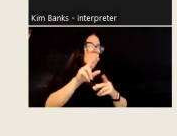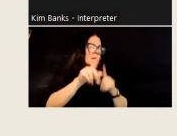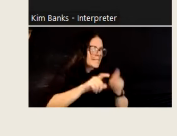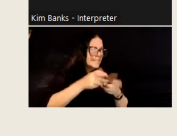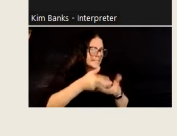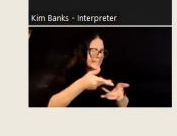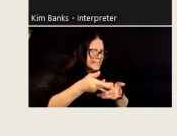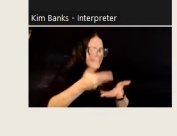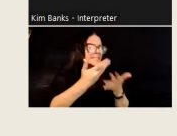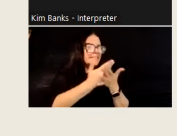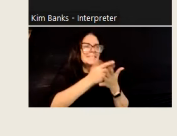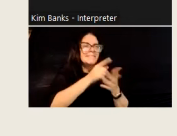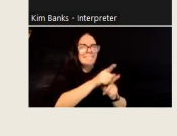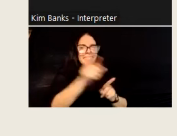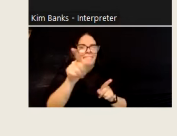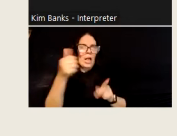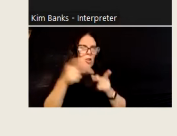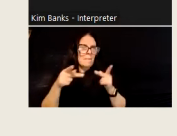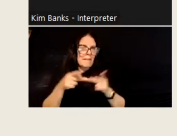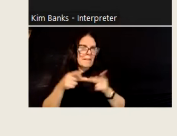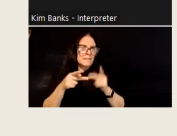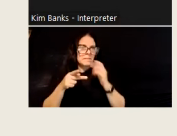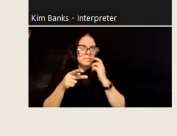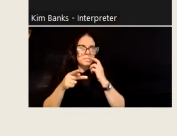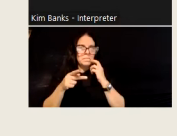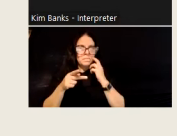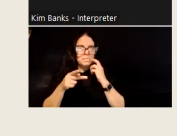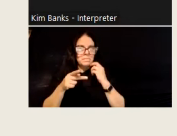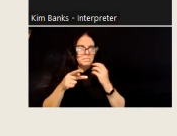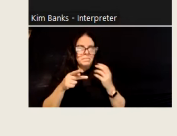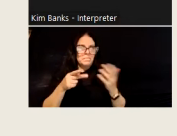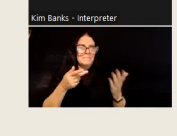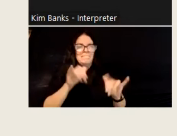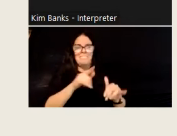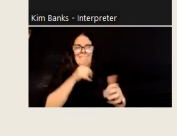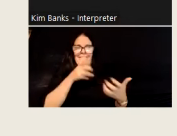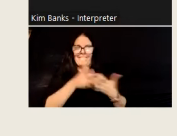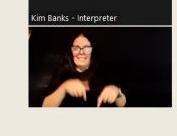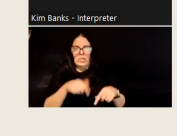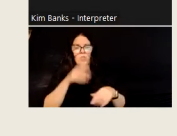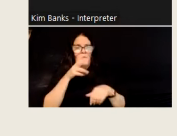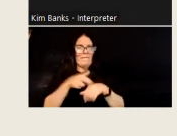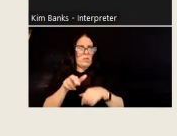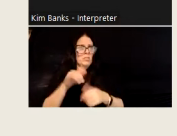with them, you determine that they're not a fit for your organization, and so you're referring them somewhere else.